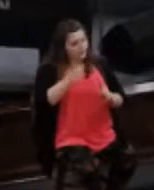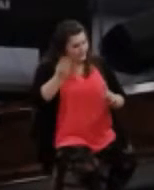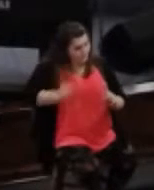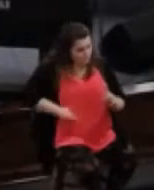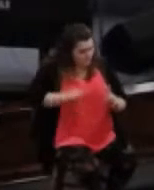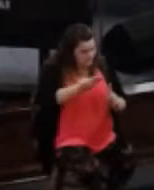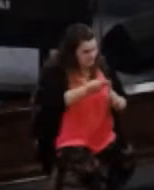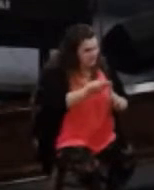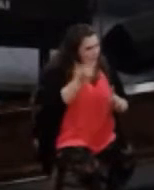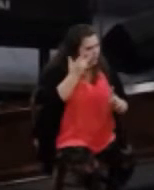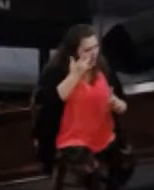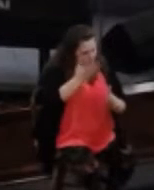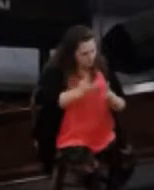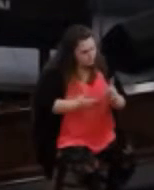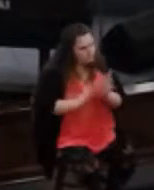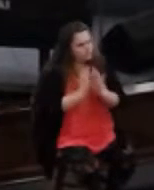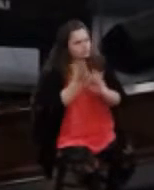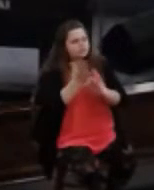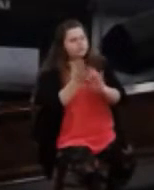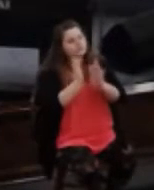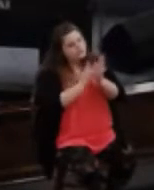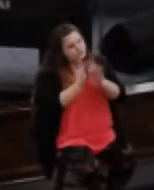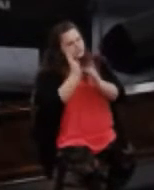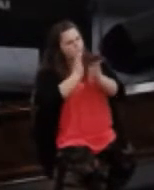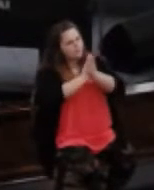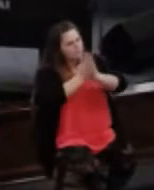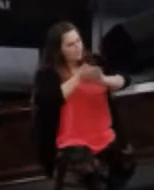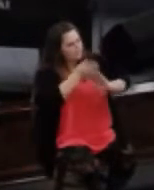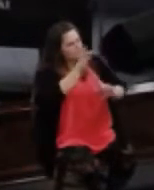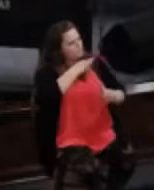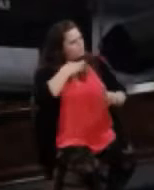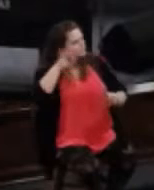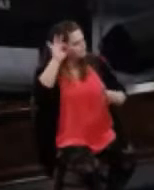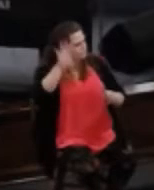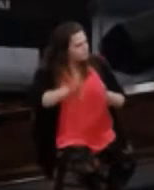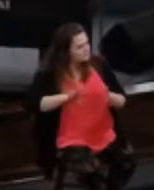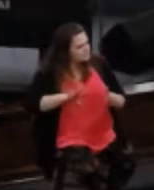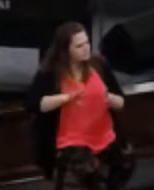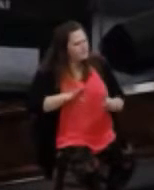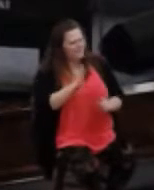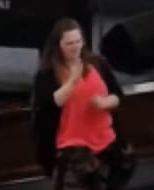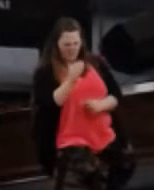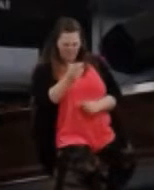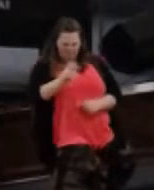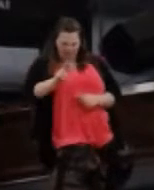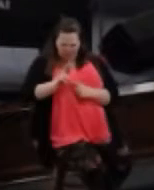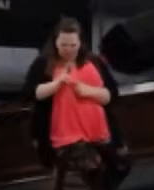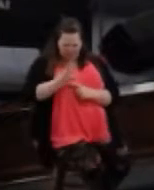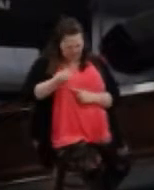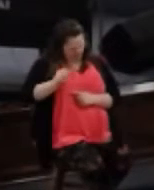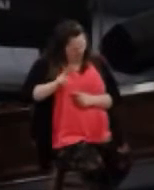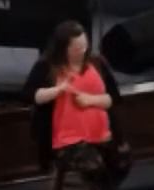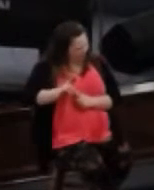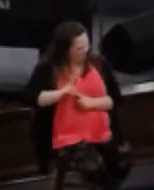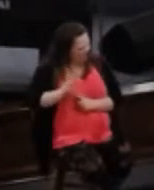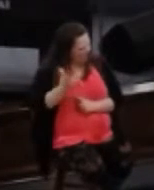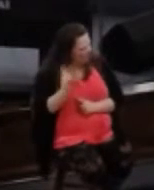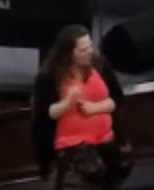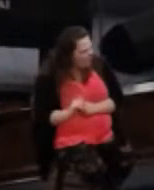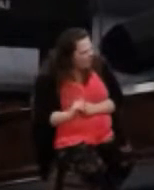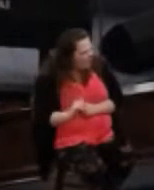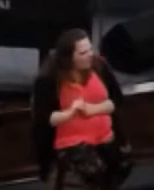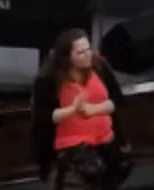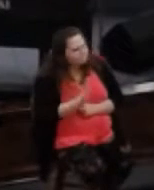he would become our priest. And then there was myrrh. What in the world is myrrh? Let me tell you about